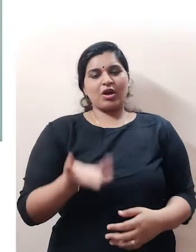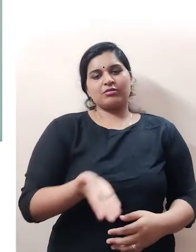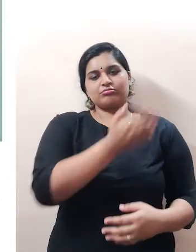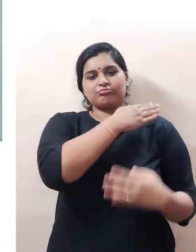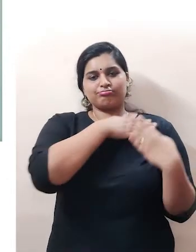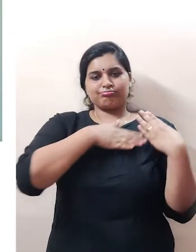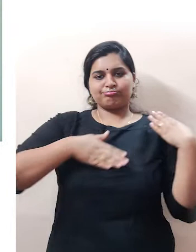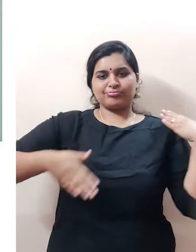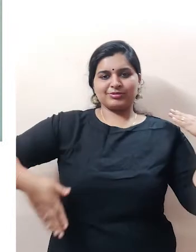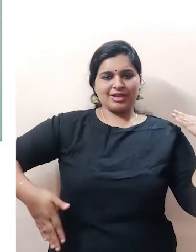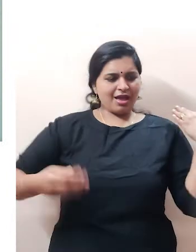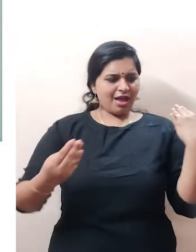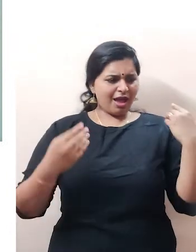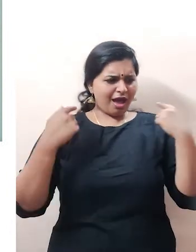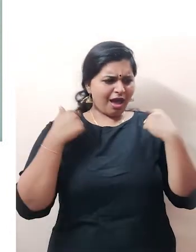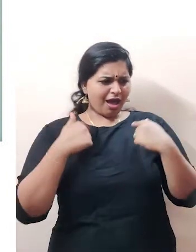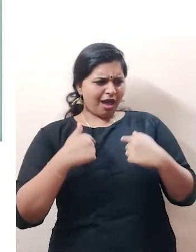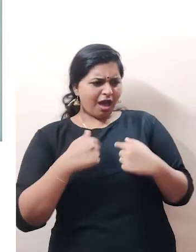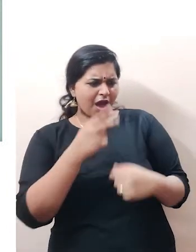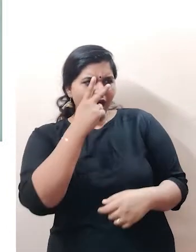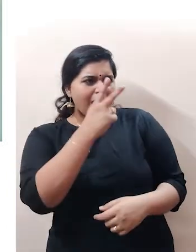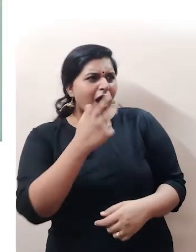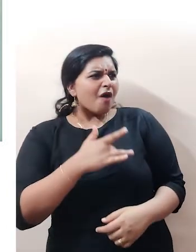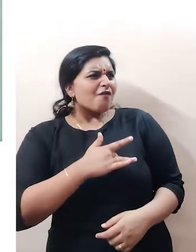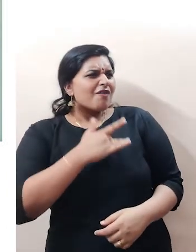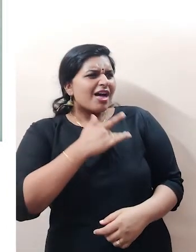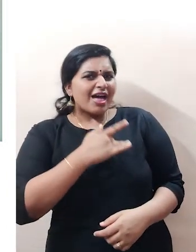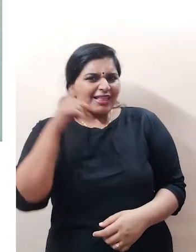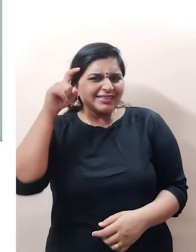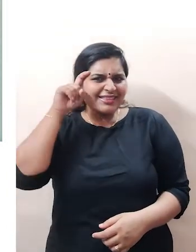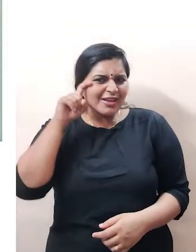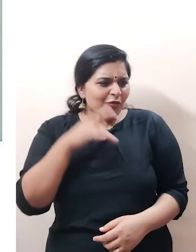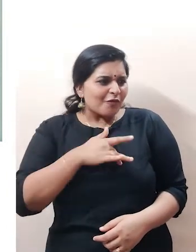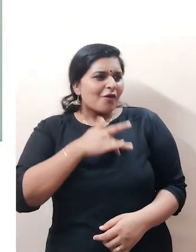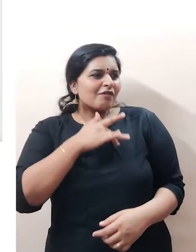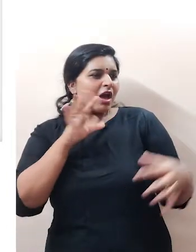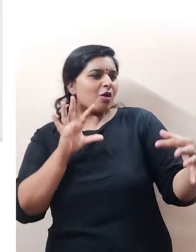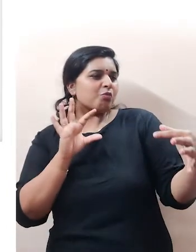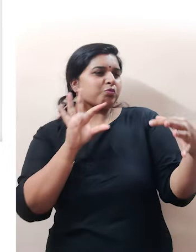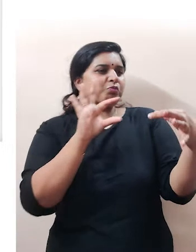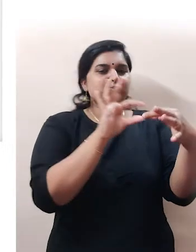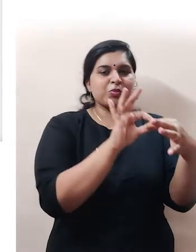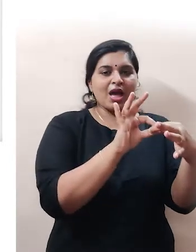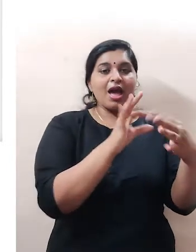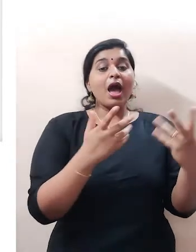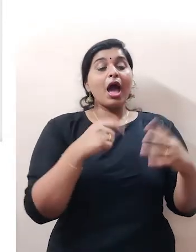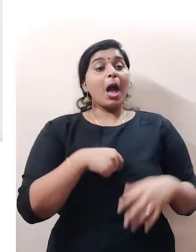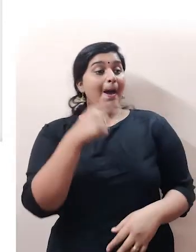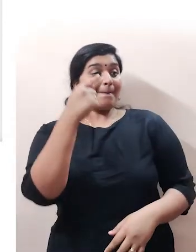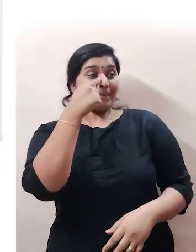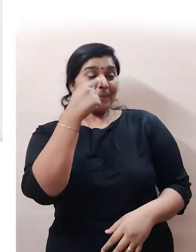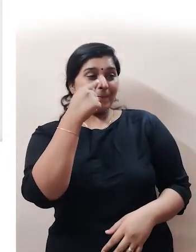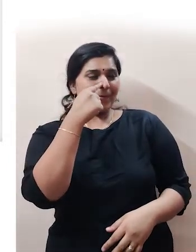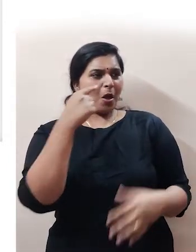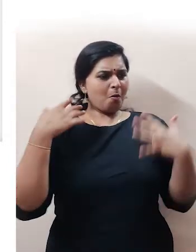white sari with hints of cleavage, adding a sensual quality to the work. The rendering of her body and